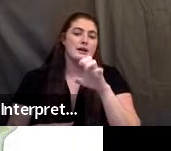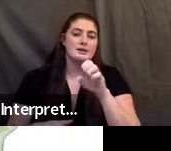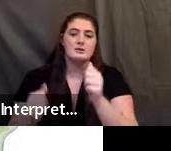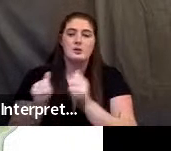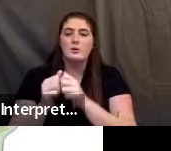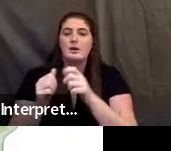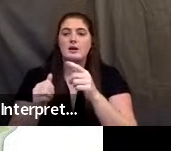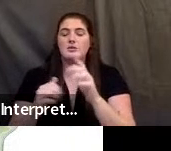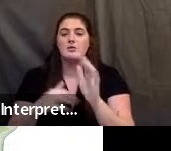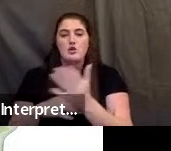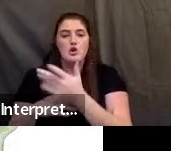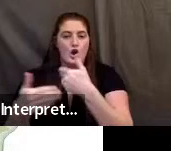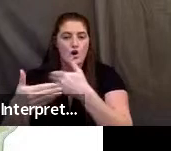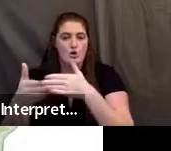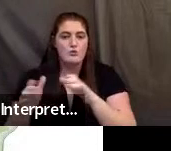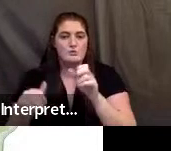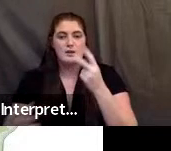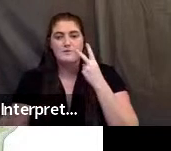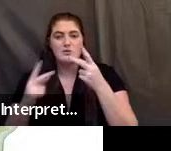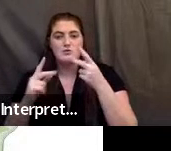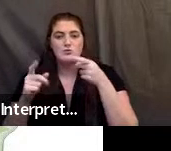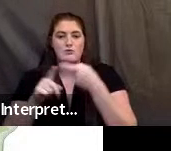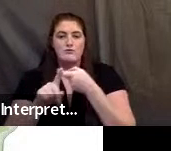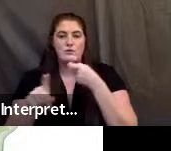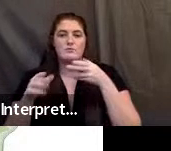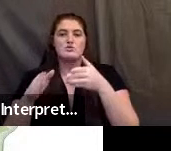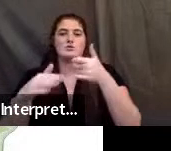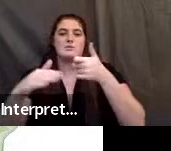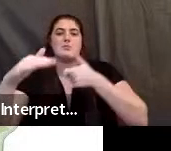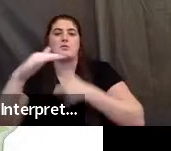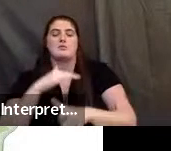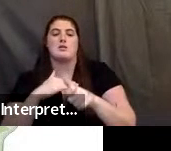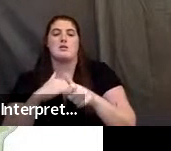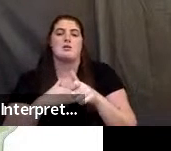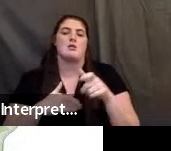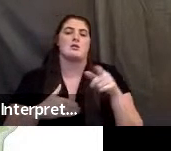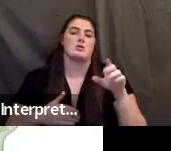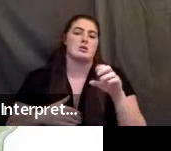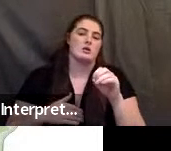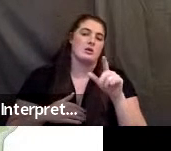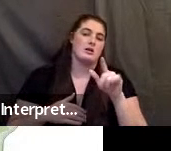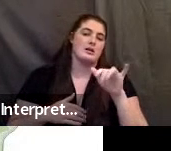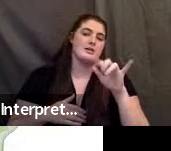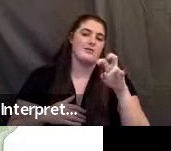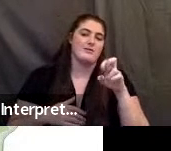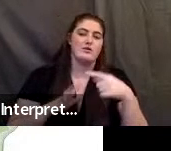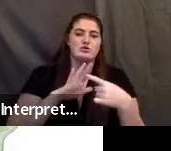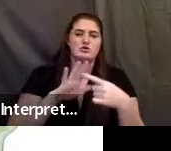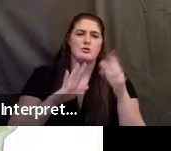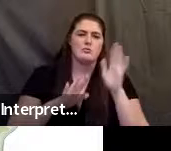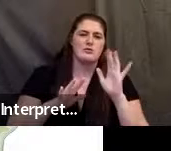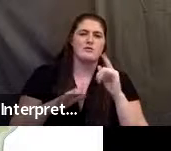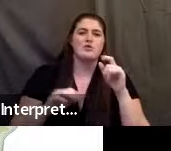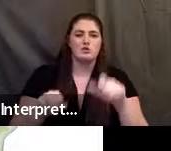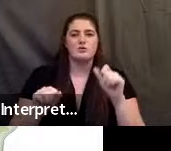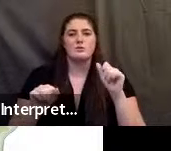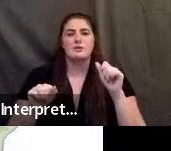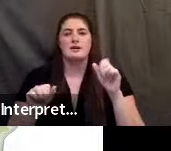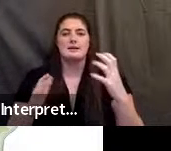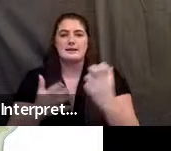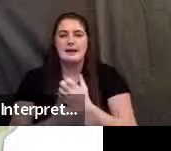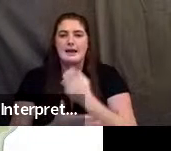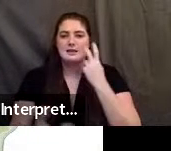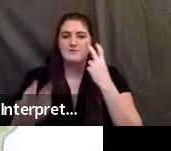visible from the street below. So as Oliver showed that previous rendering, you'll really be able to kind of get the